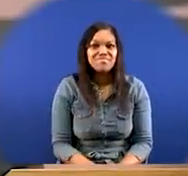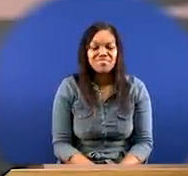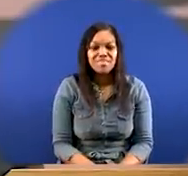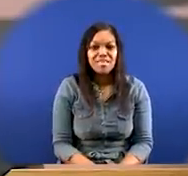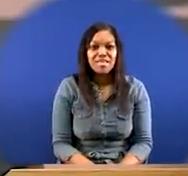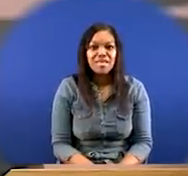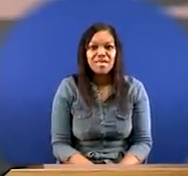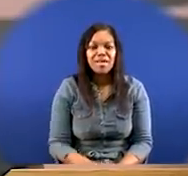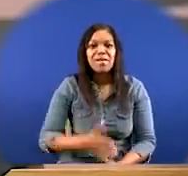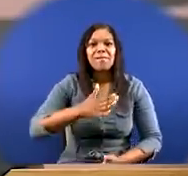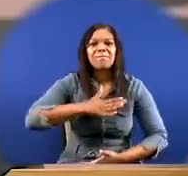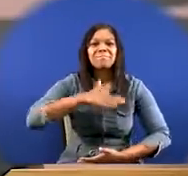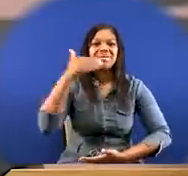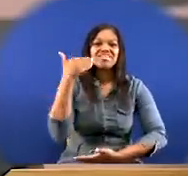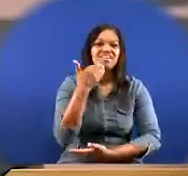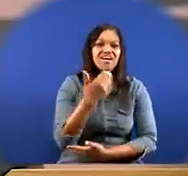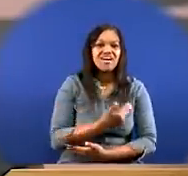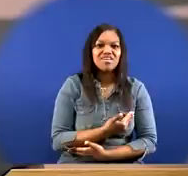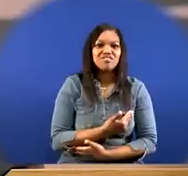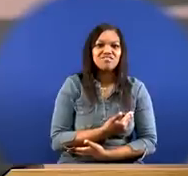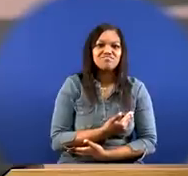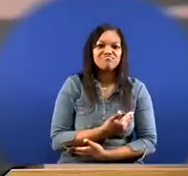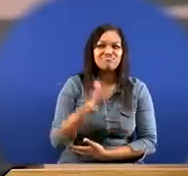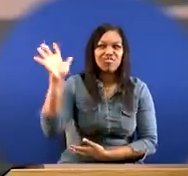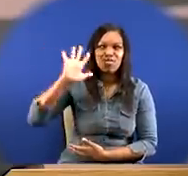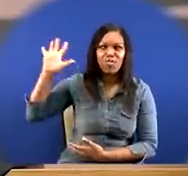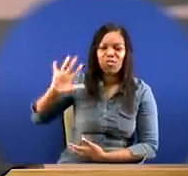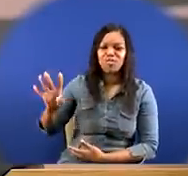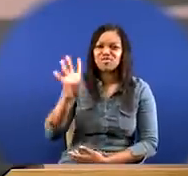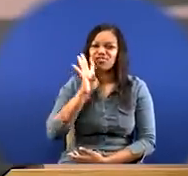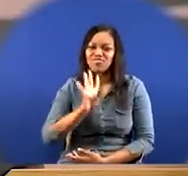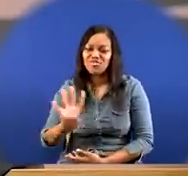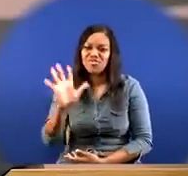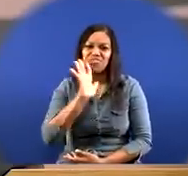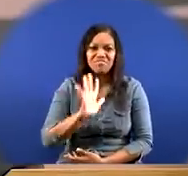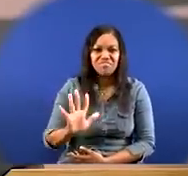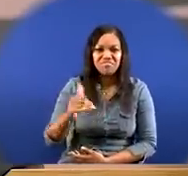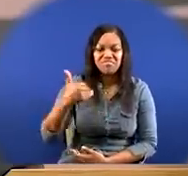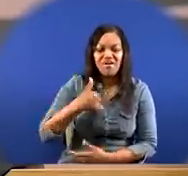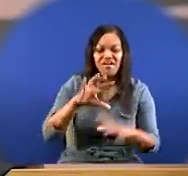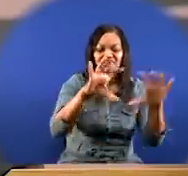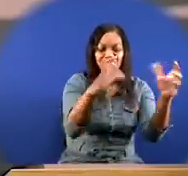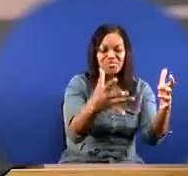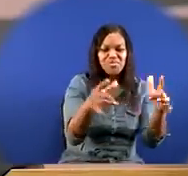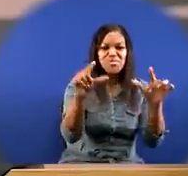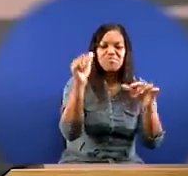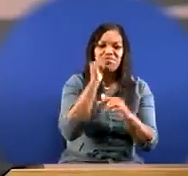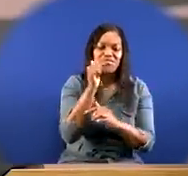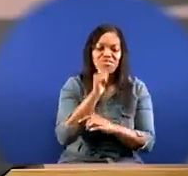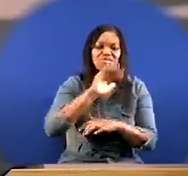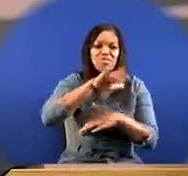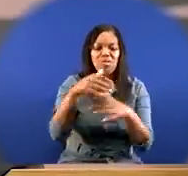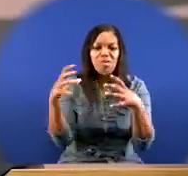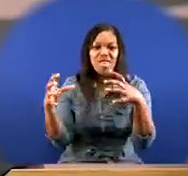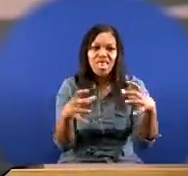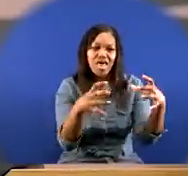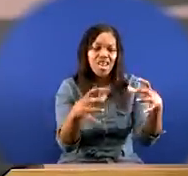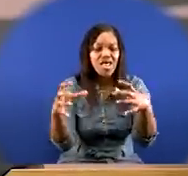When my daughter was 4 or 5 years old, she had a little group of girls that would be with her all the